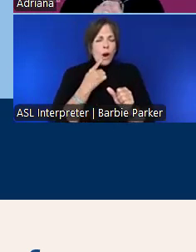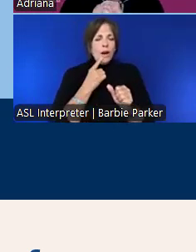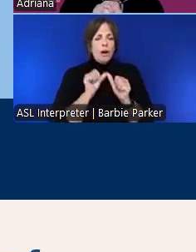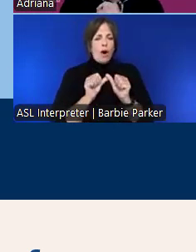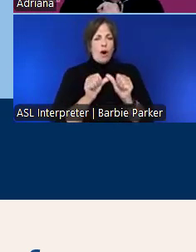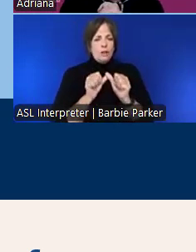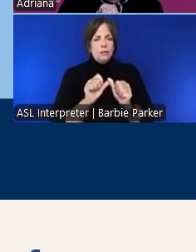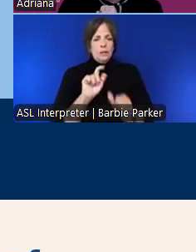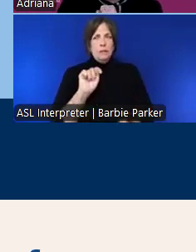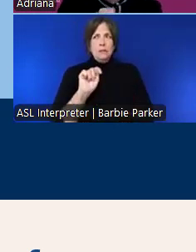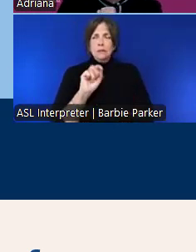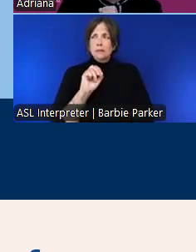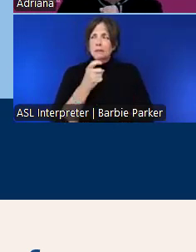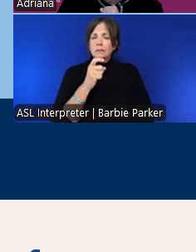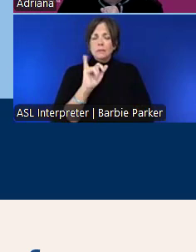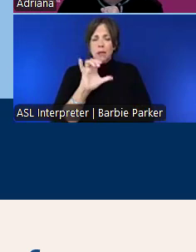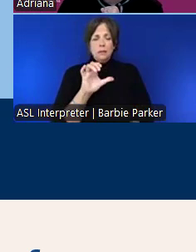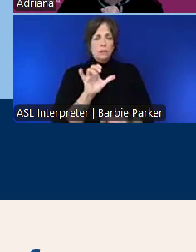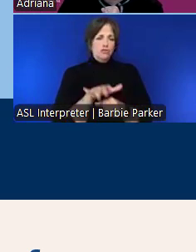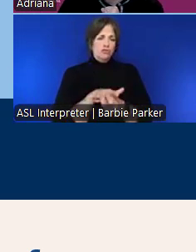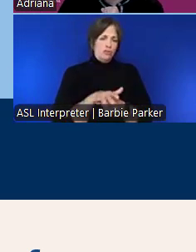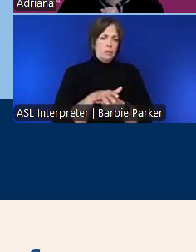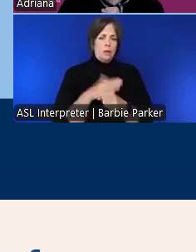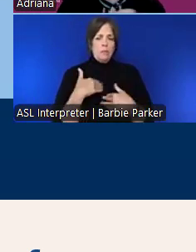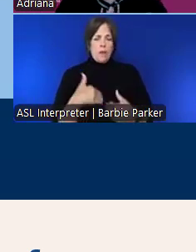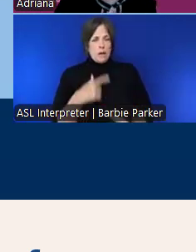toxic stress to the body and the mind.